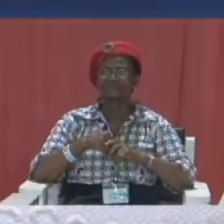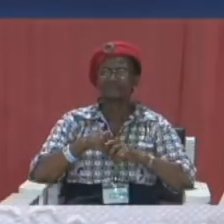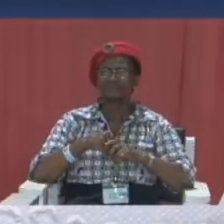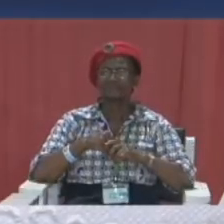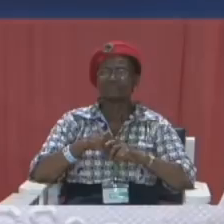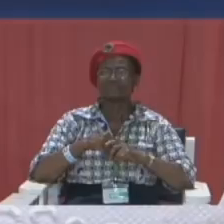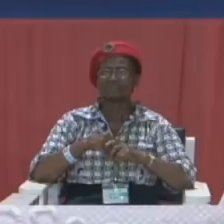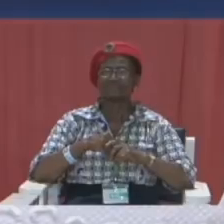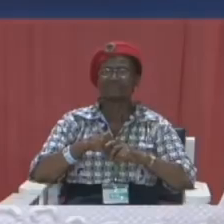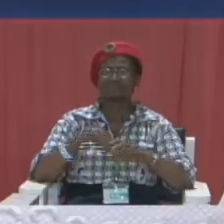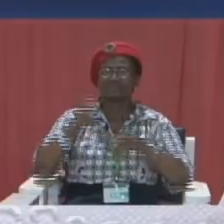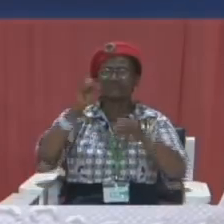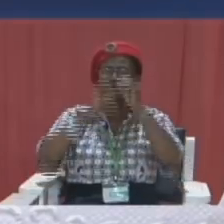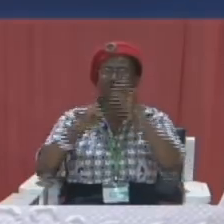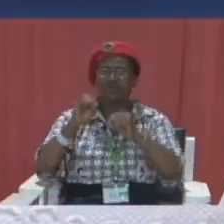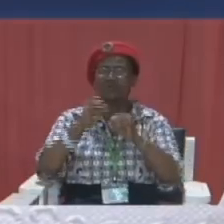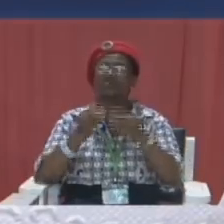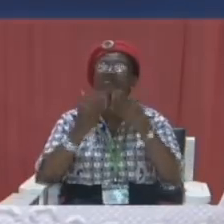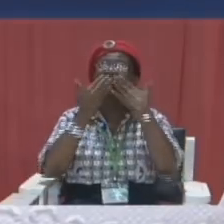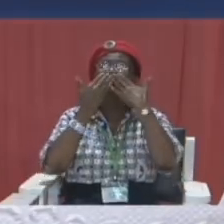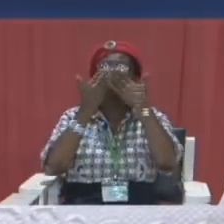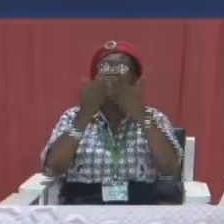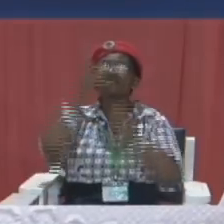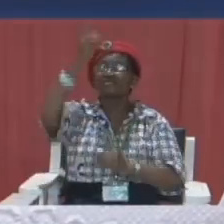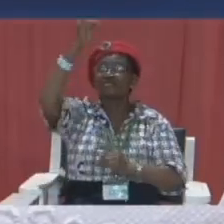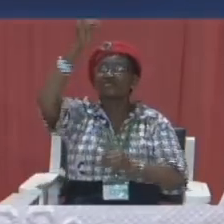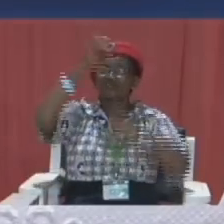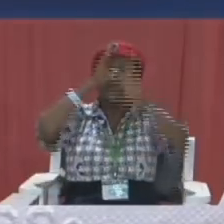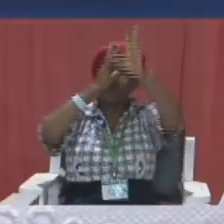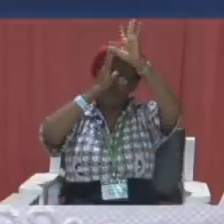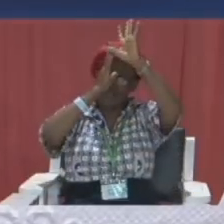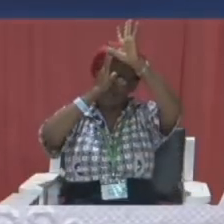Oh, thank you, Father. Baba,